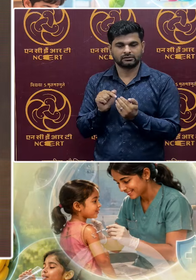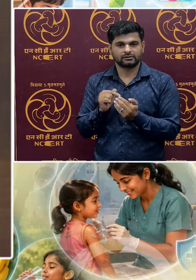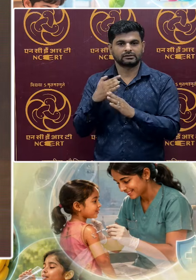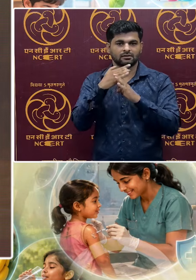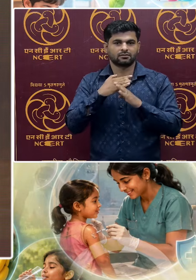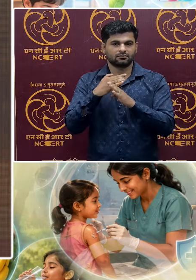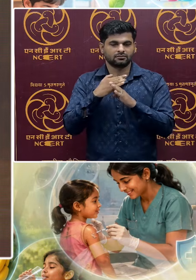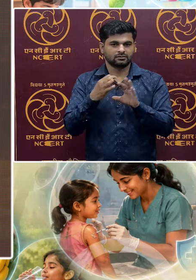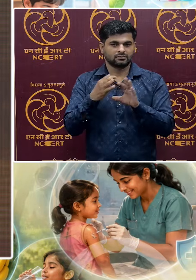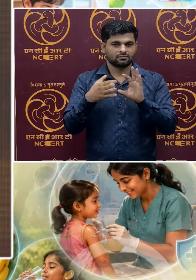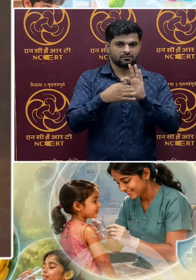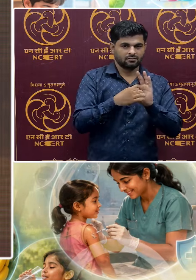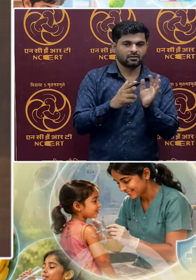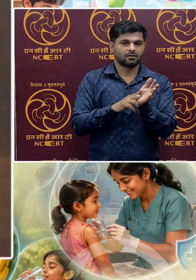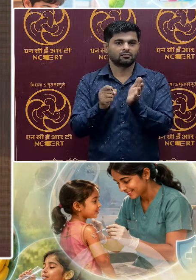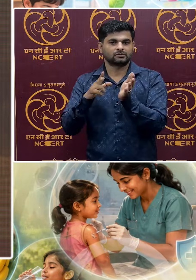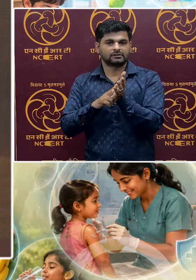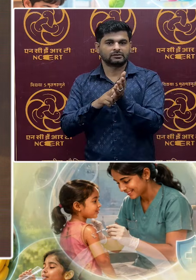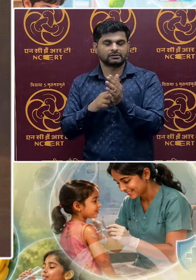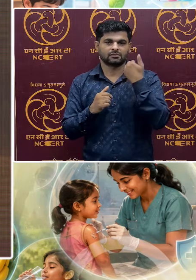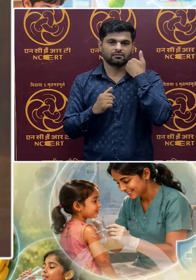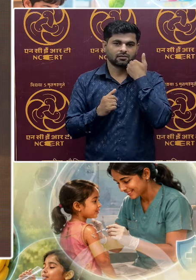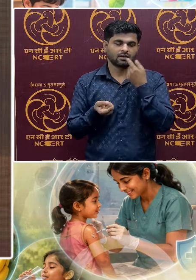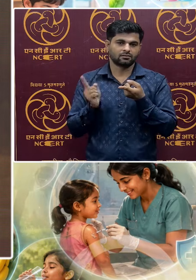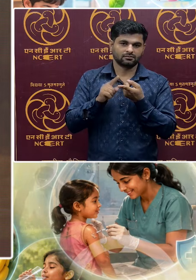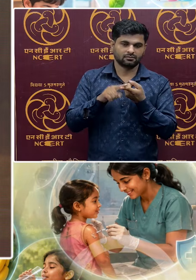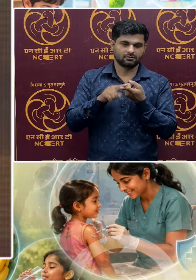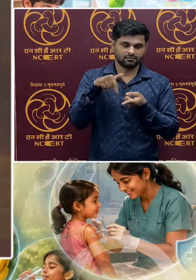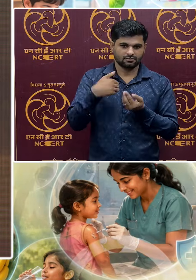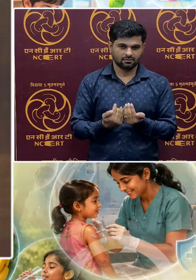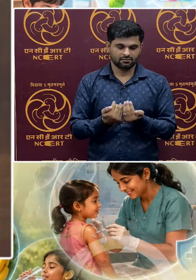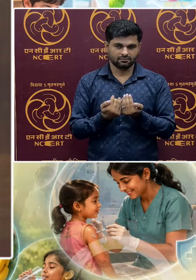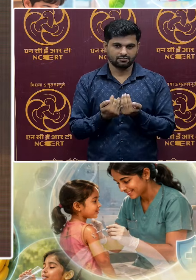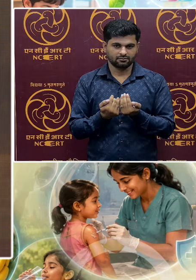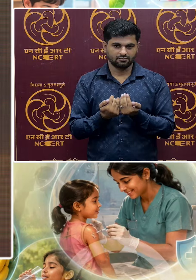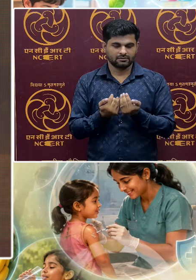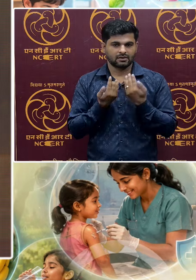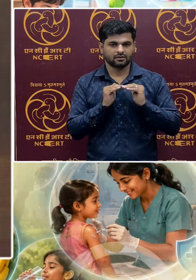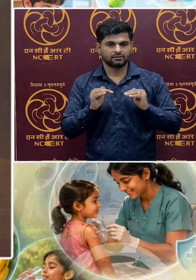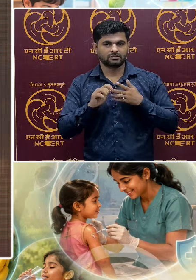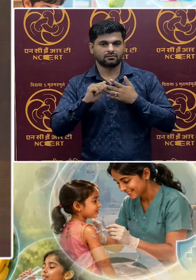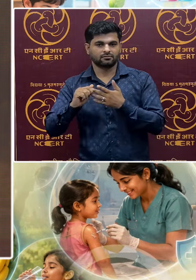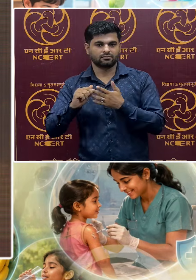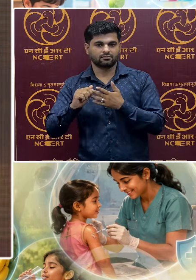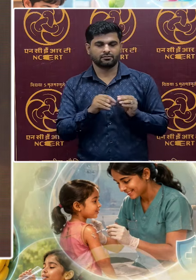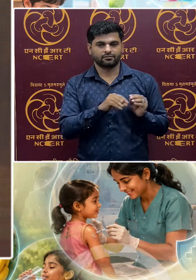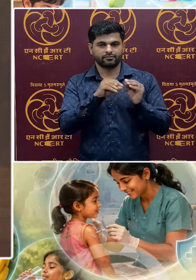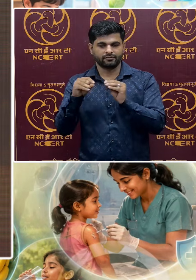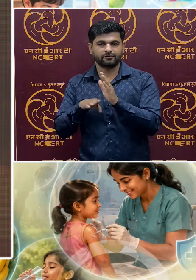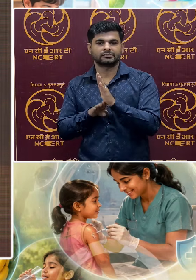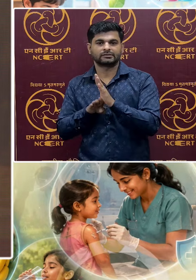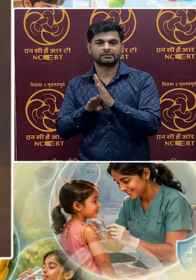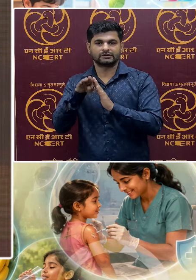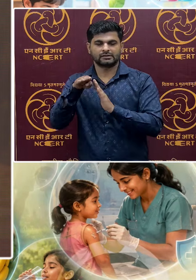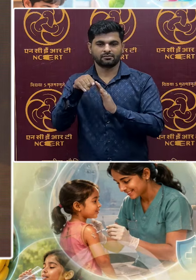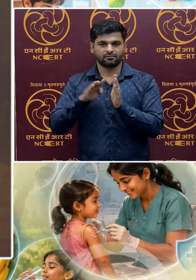share regarding non-communicable diseases, that how can one prevent them in children especially and promote lifelong health, not